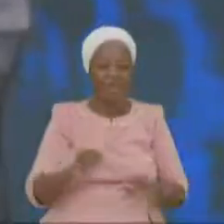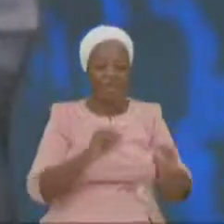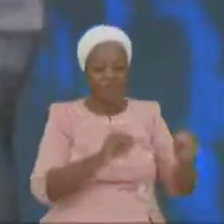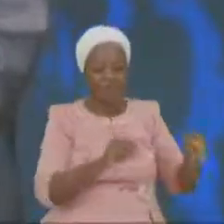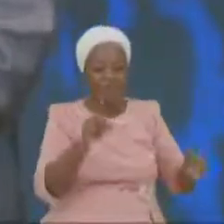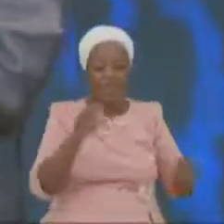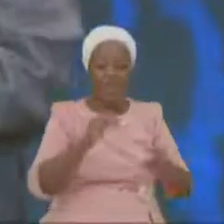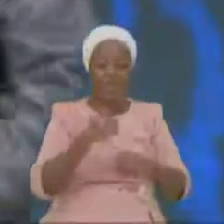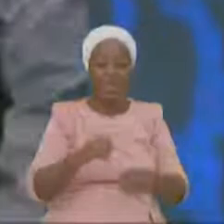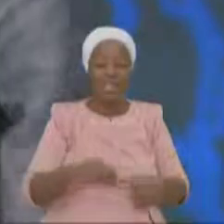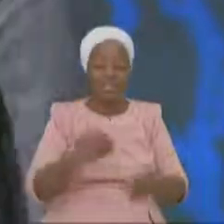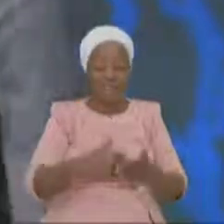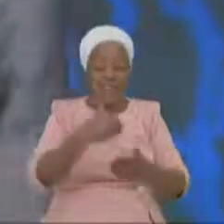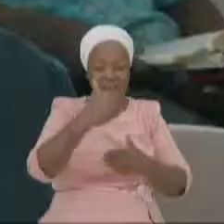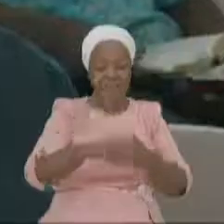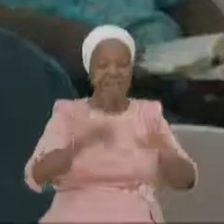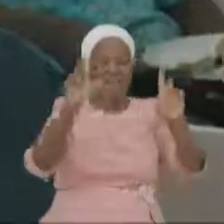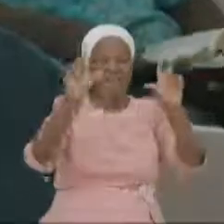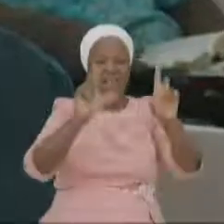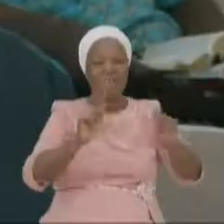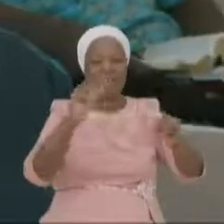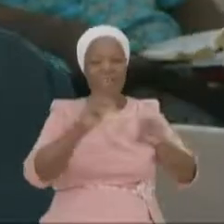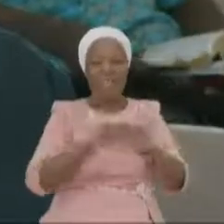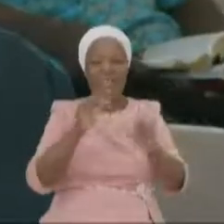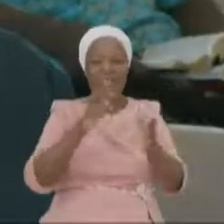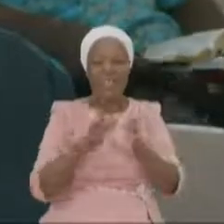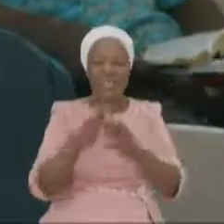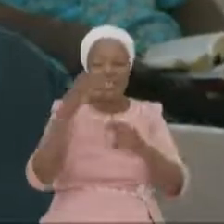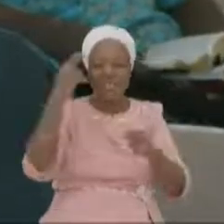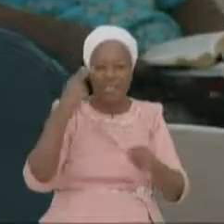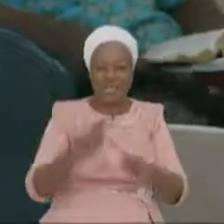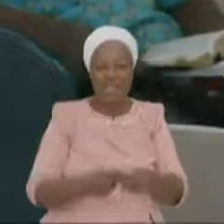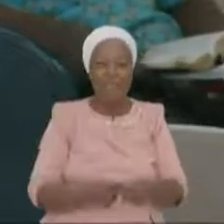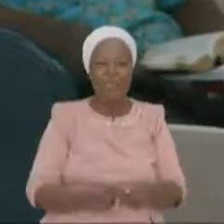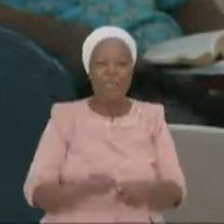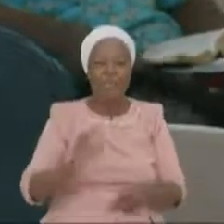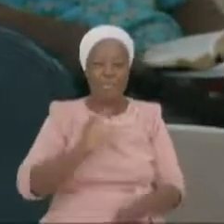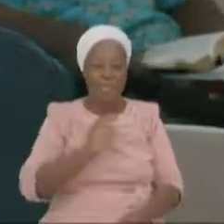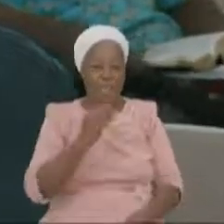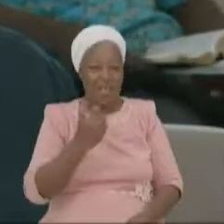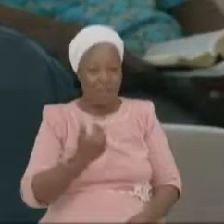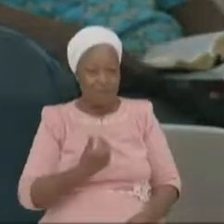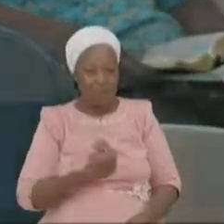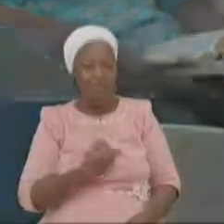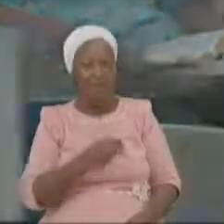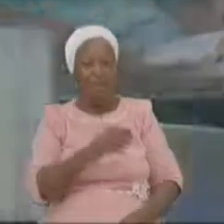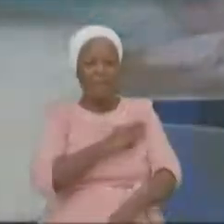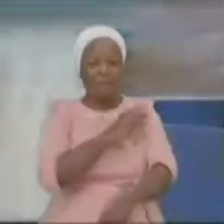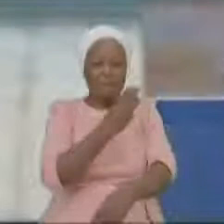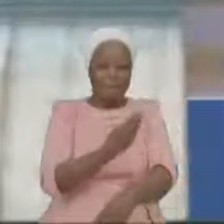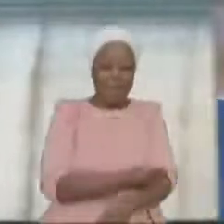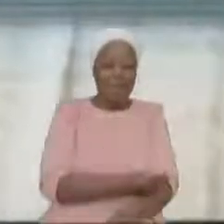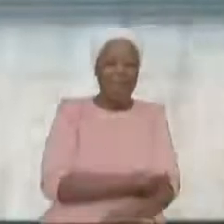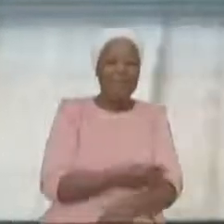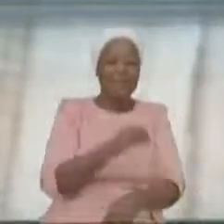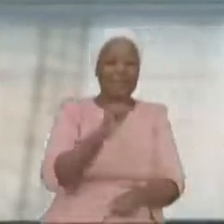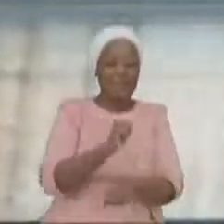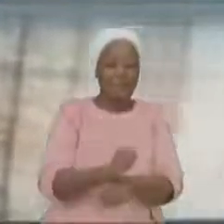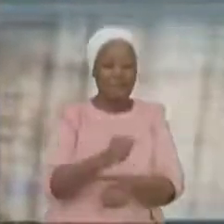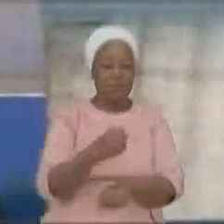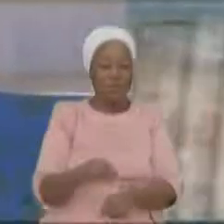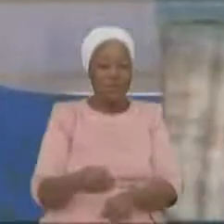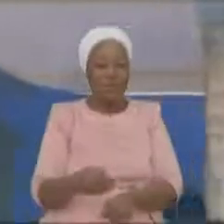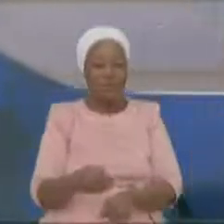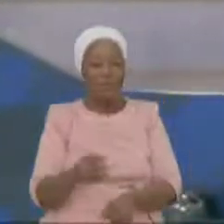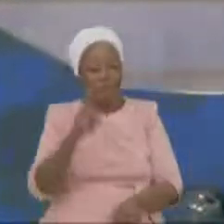next level in Jesus' name. Our mighty works of